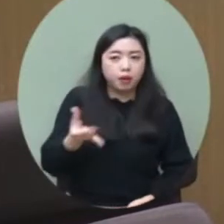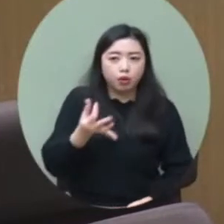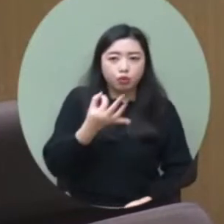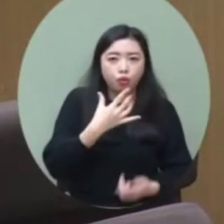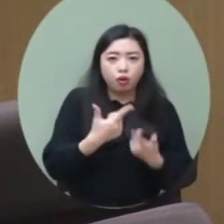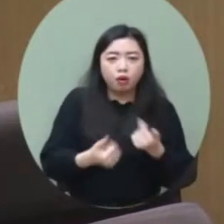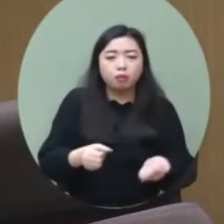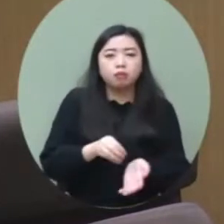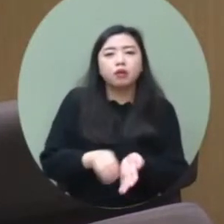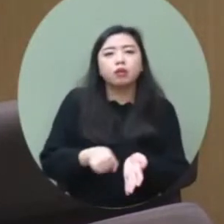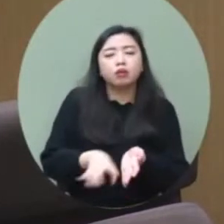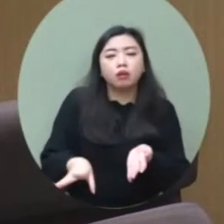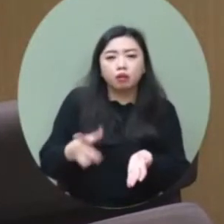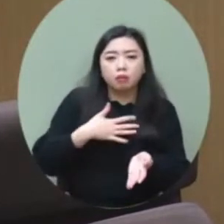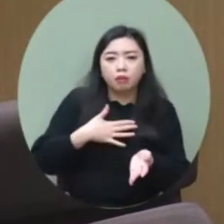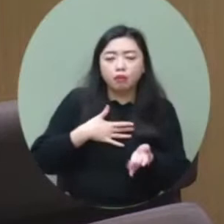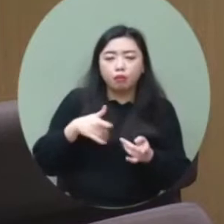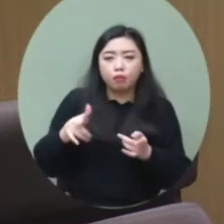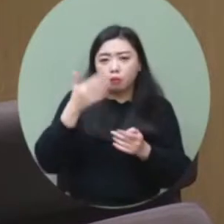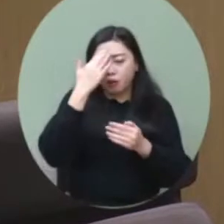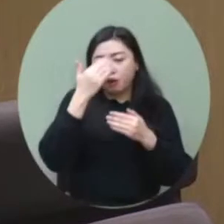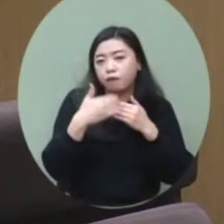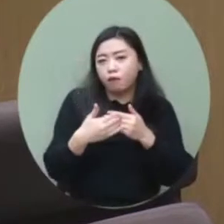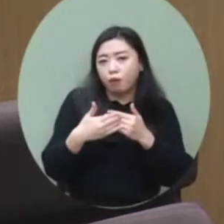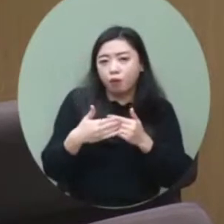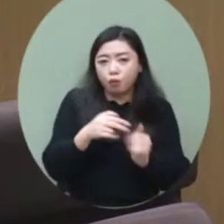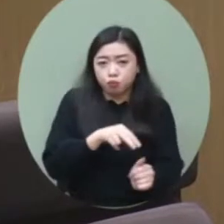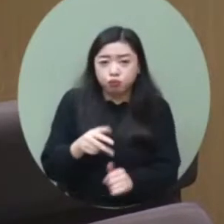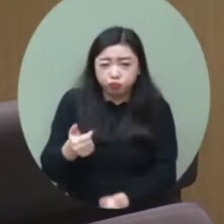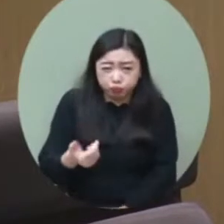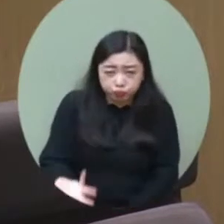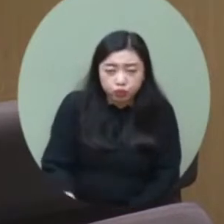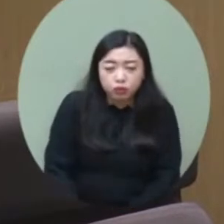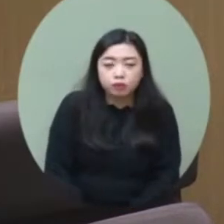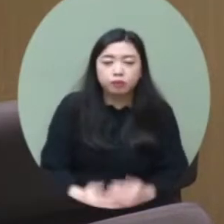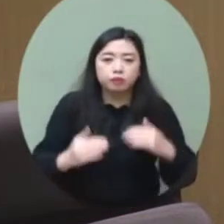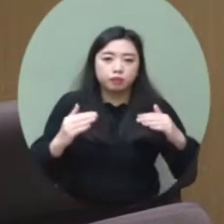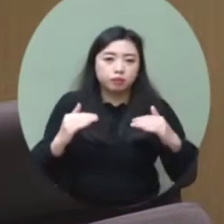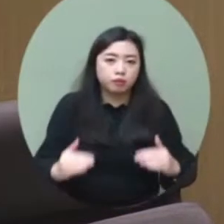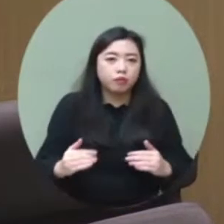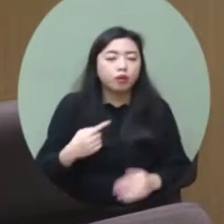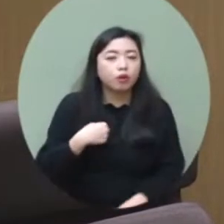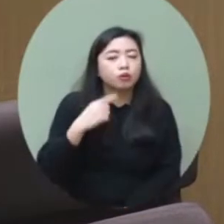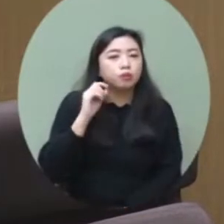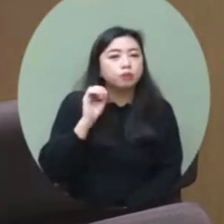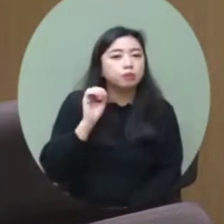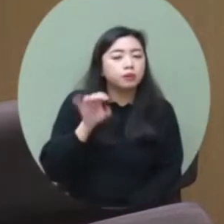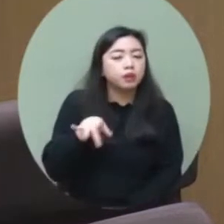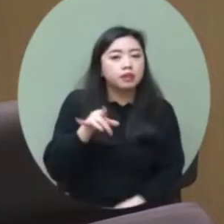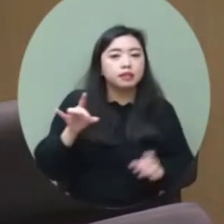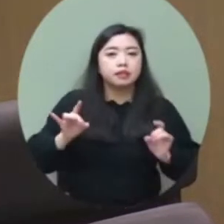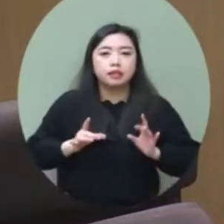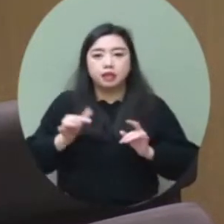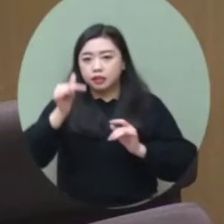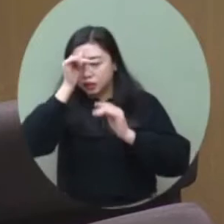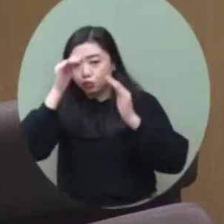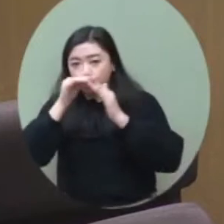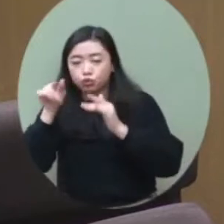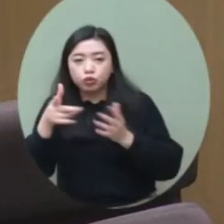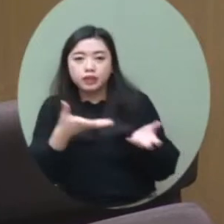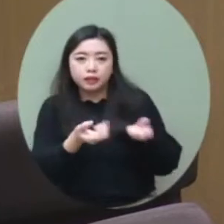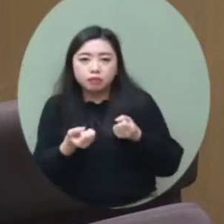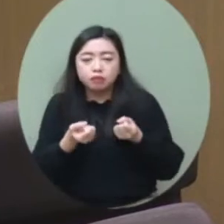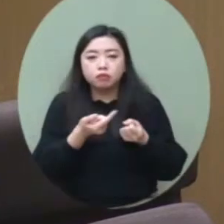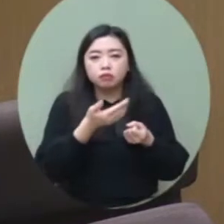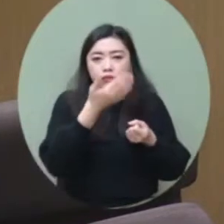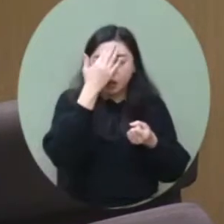serious conditions. Given the delay, patients may not be given the new drug in the initial period, so we would affect